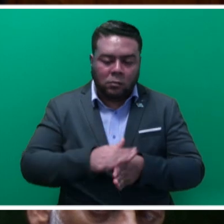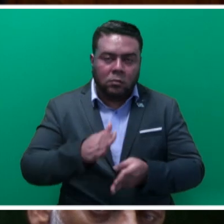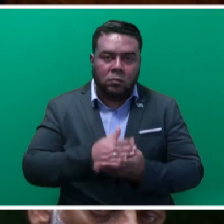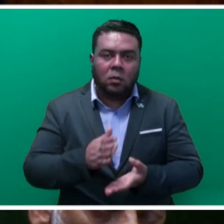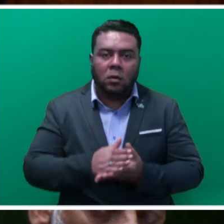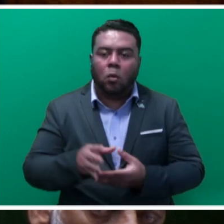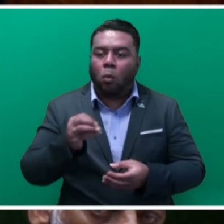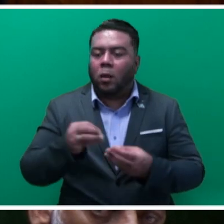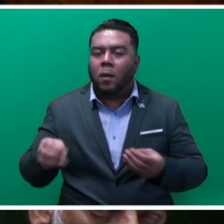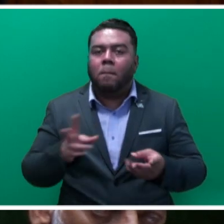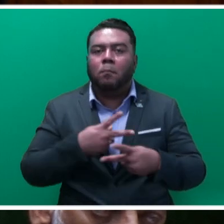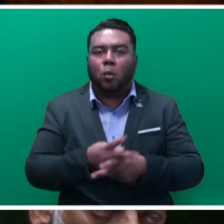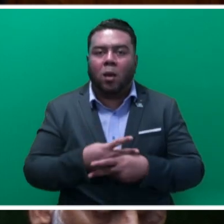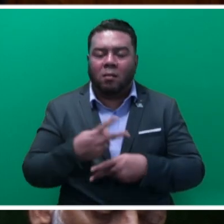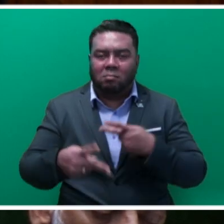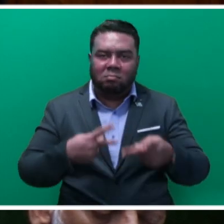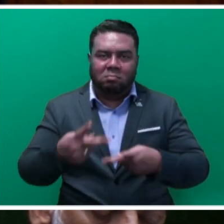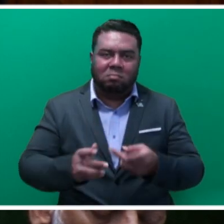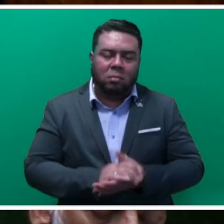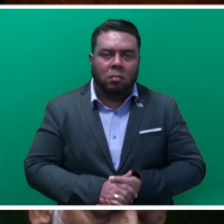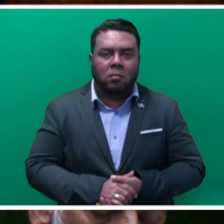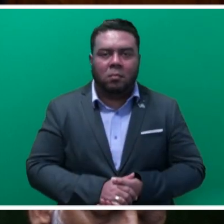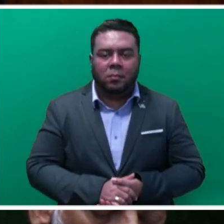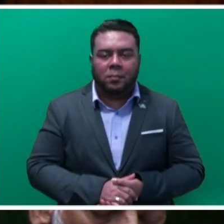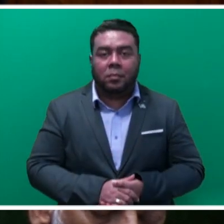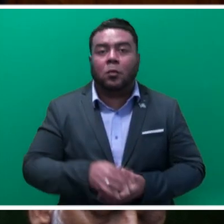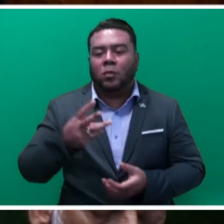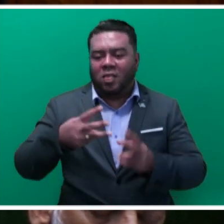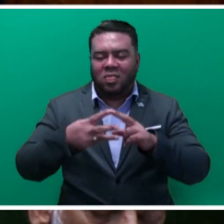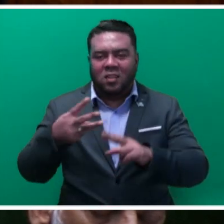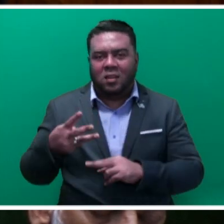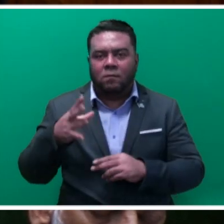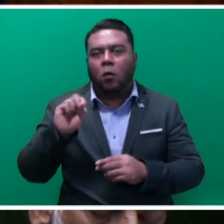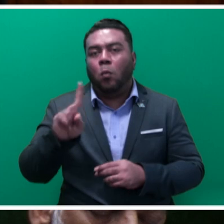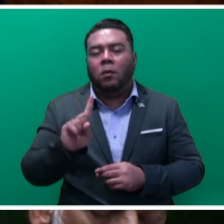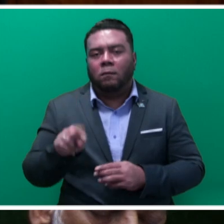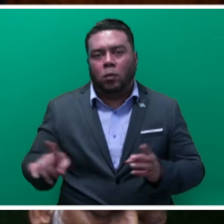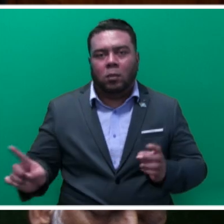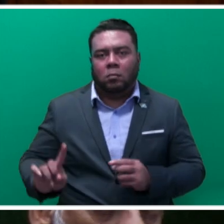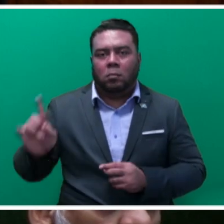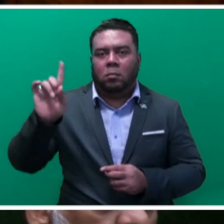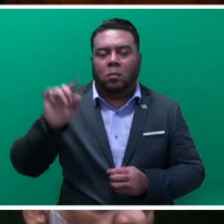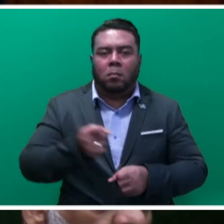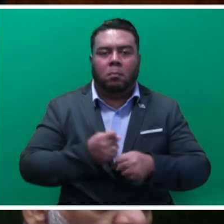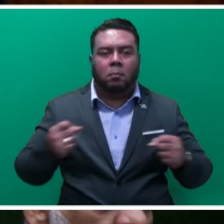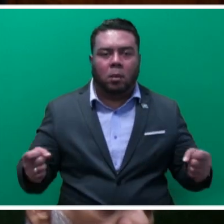Products Limited with a 3-phase electricity power